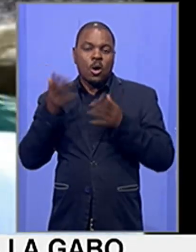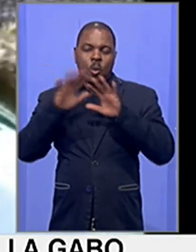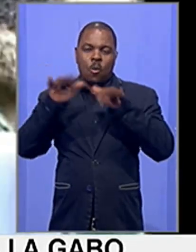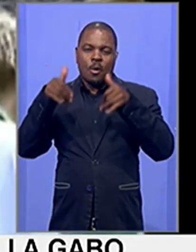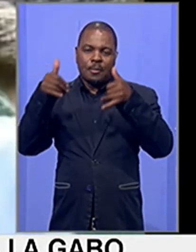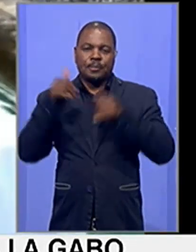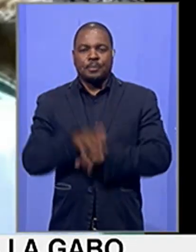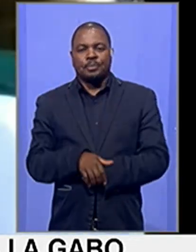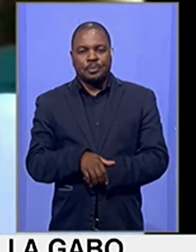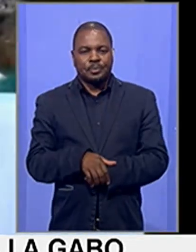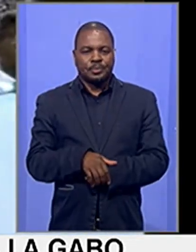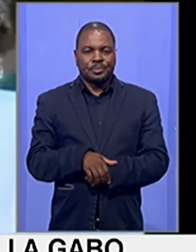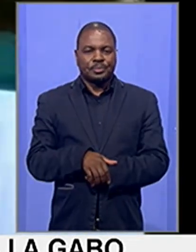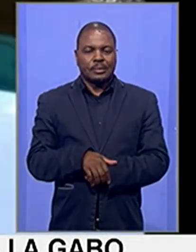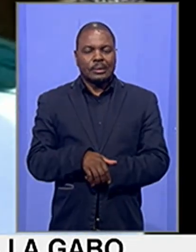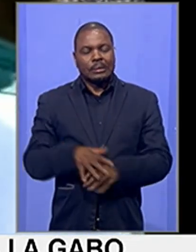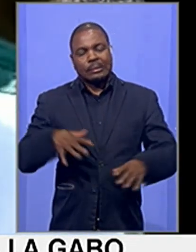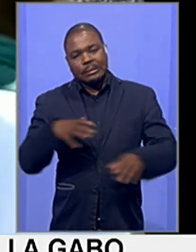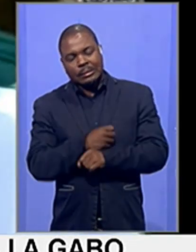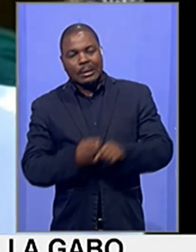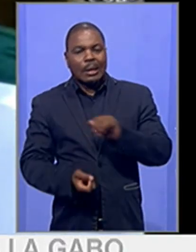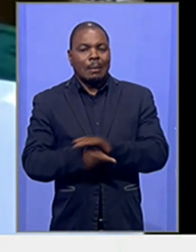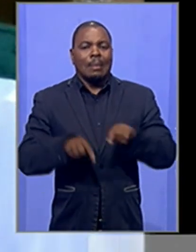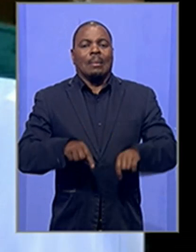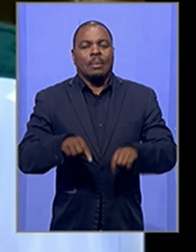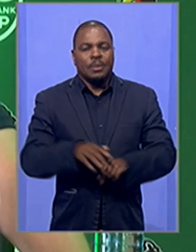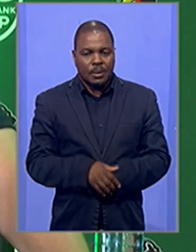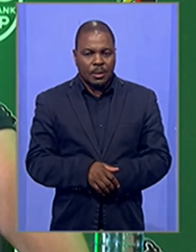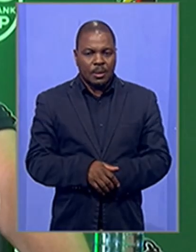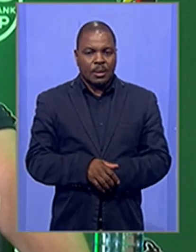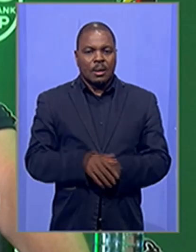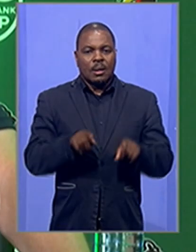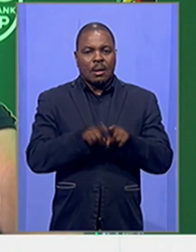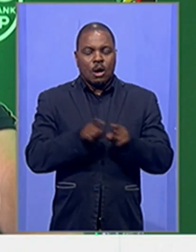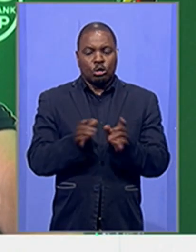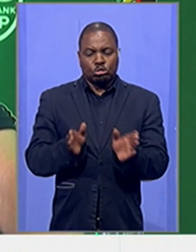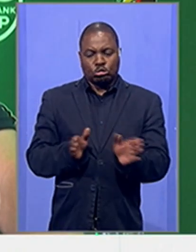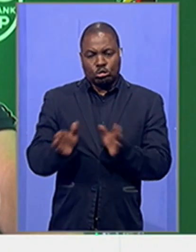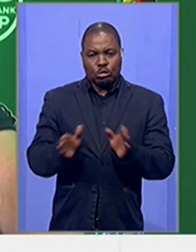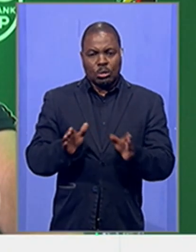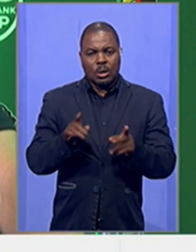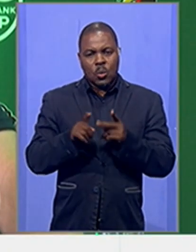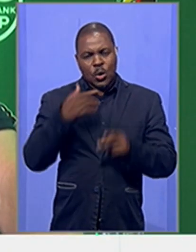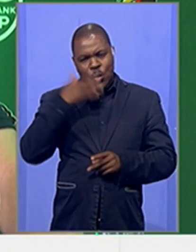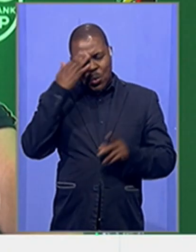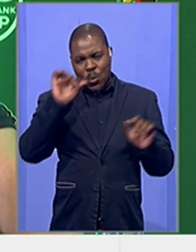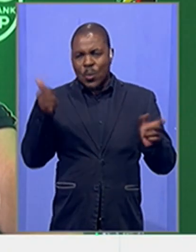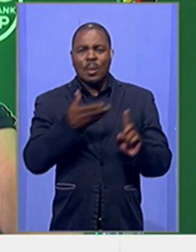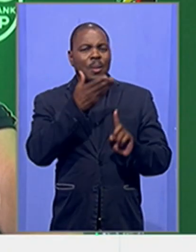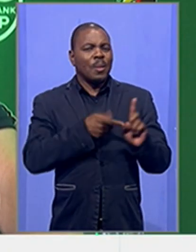saalifasi It was very sudden I mean, I knew In the soccer fraternity and the football fraternity We all knew him very well